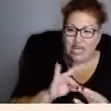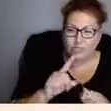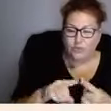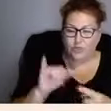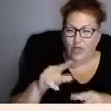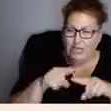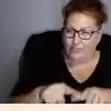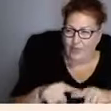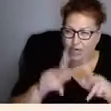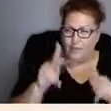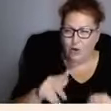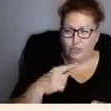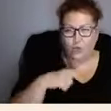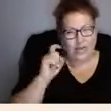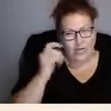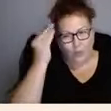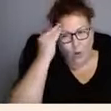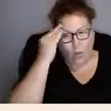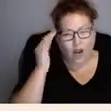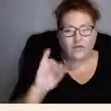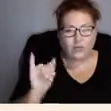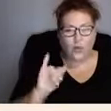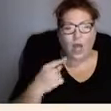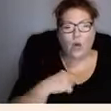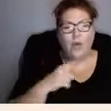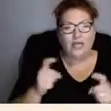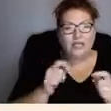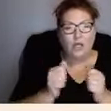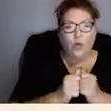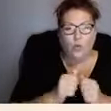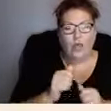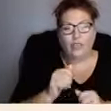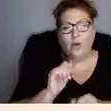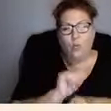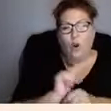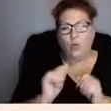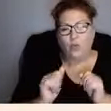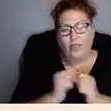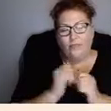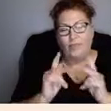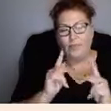need to be aware of as well as we deal with and work with individuals with developmental disabilities.